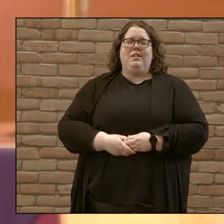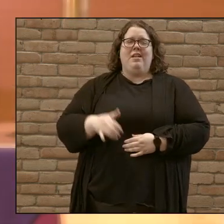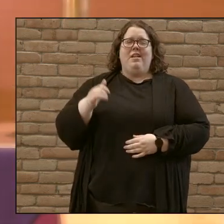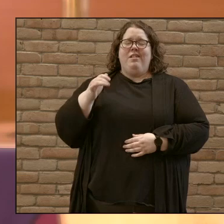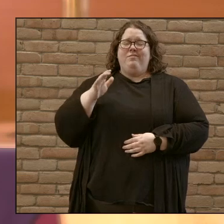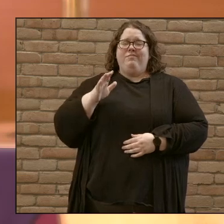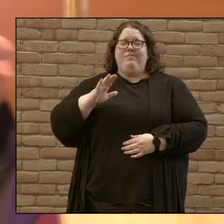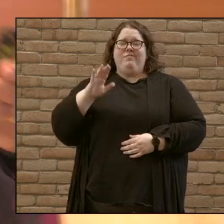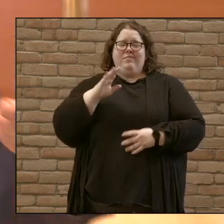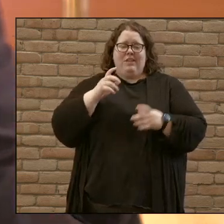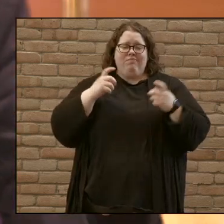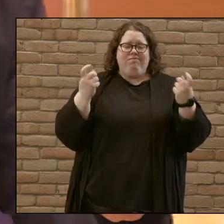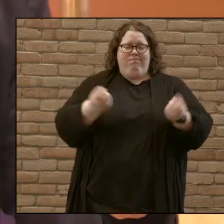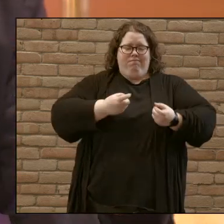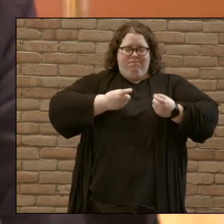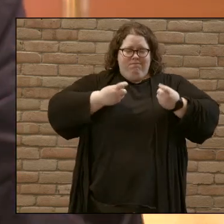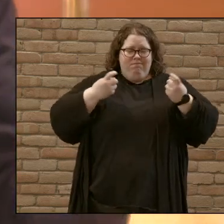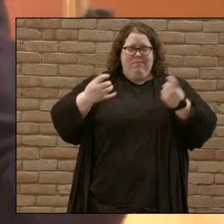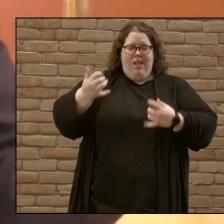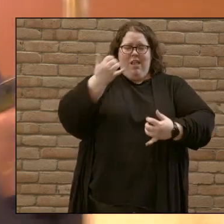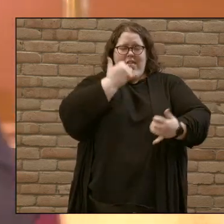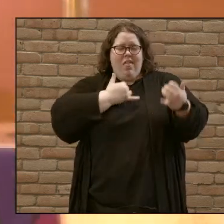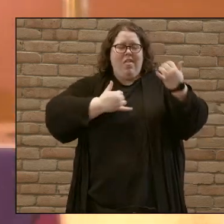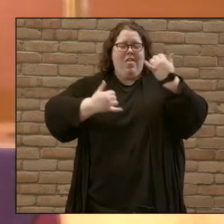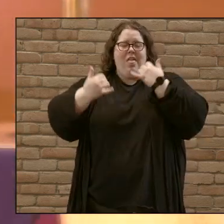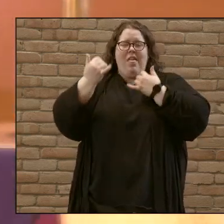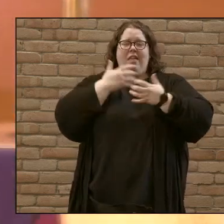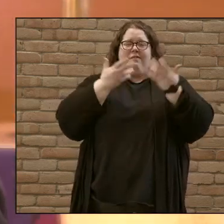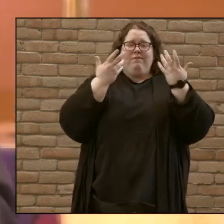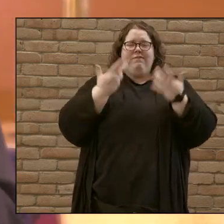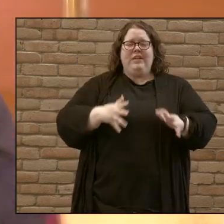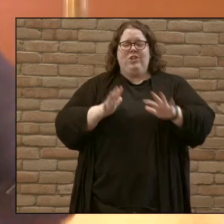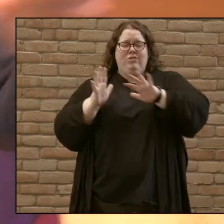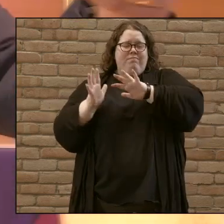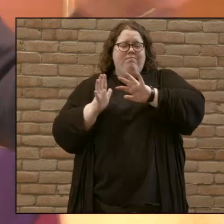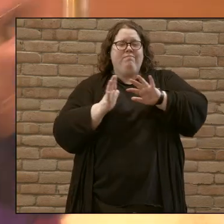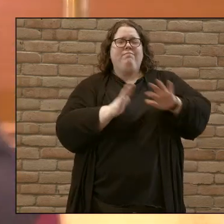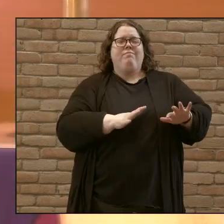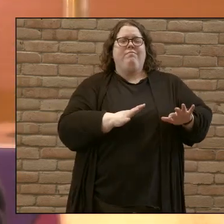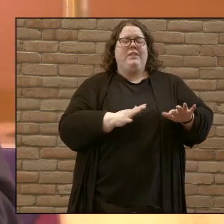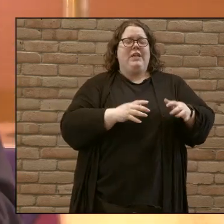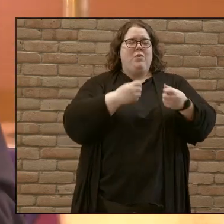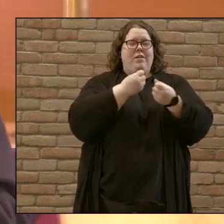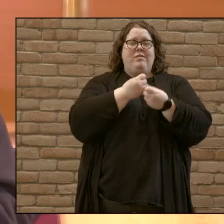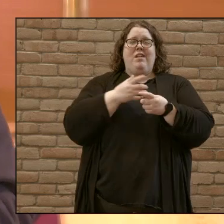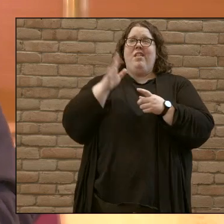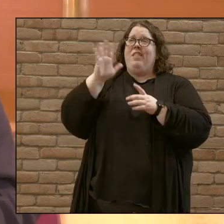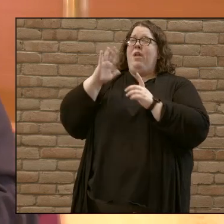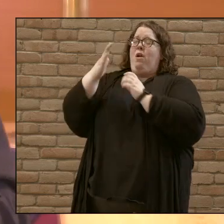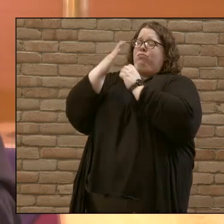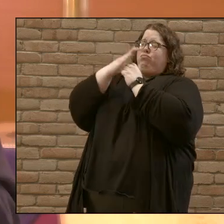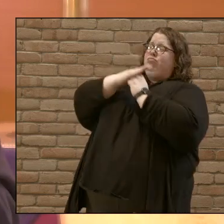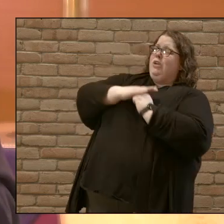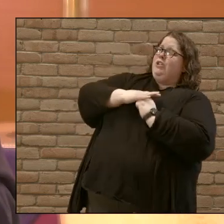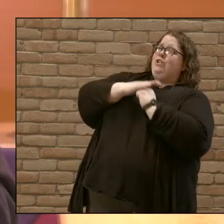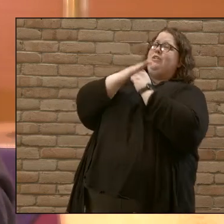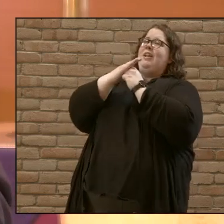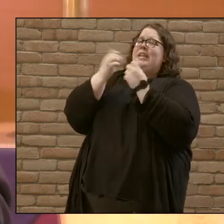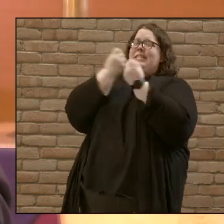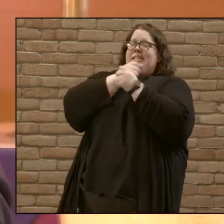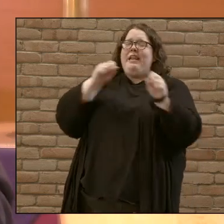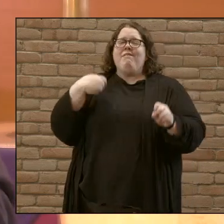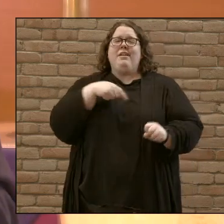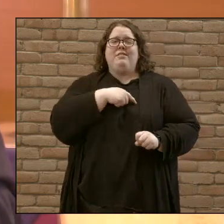end, as they longed for liberation from their oppression. Their Hoshiana,